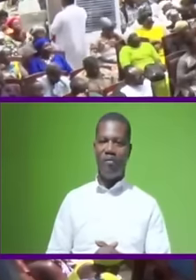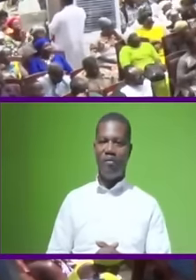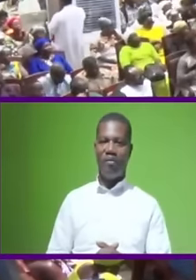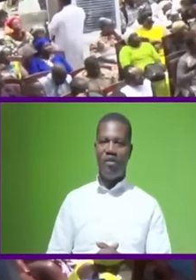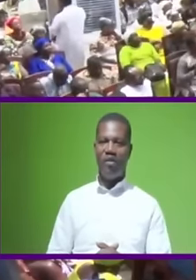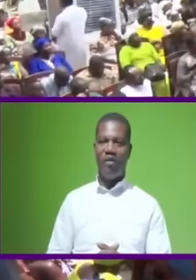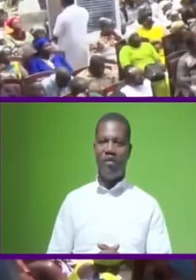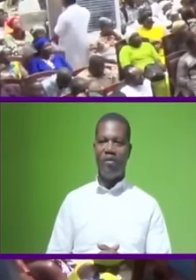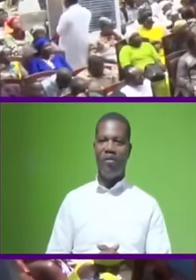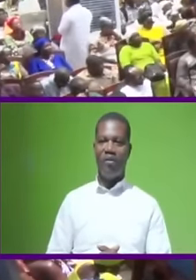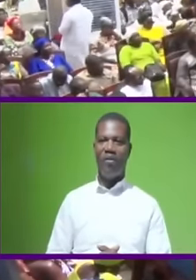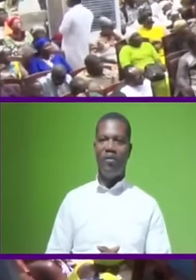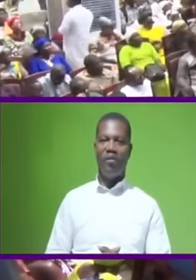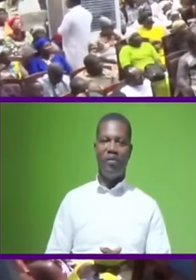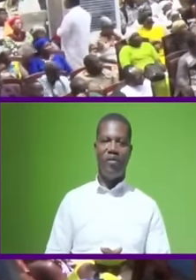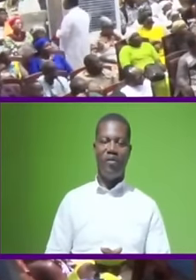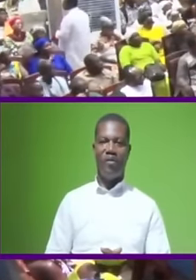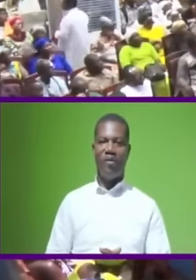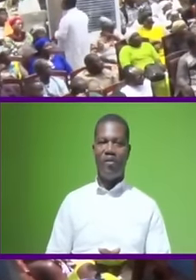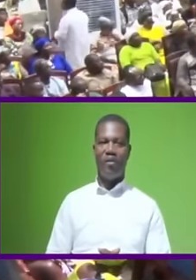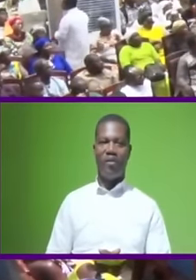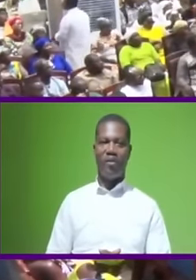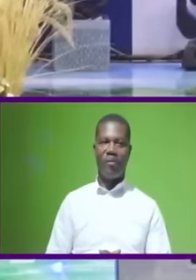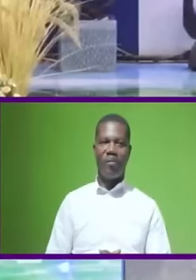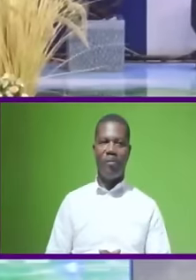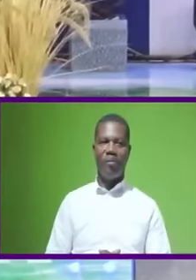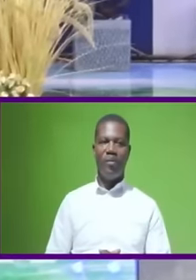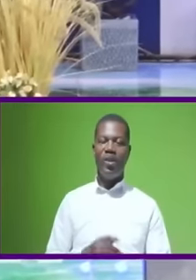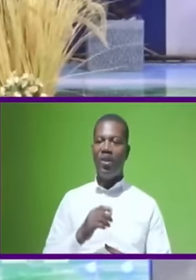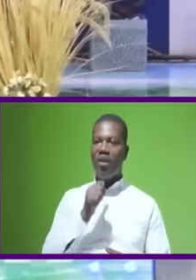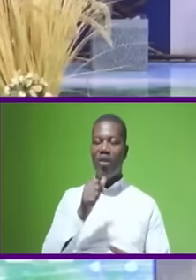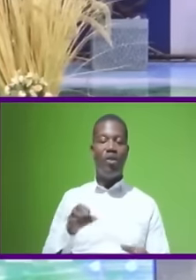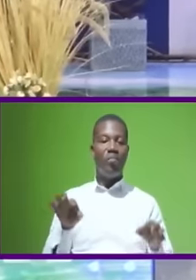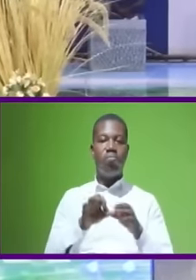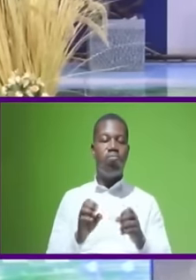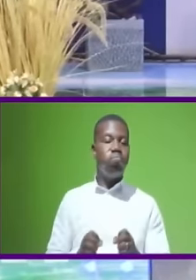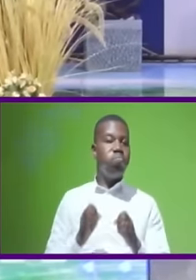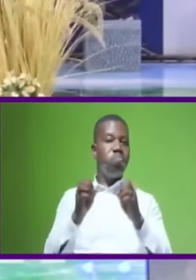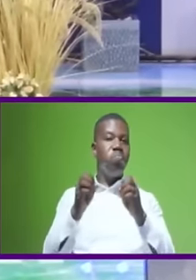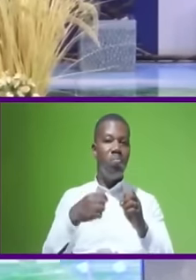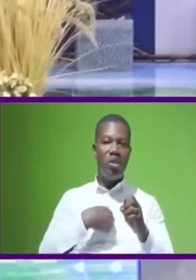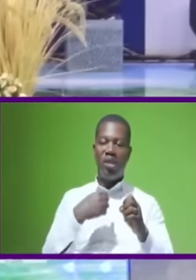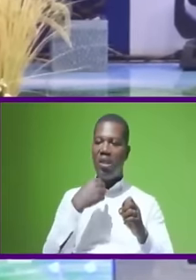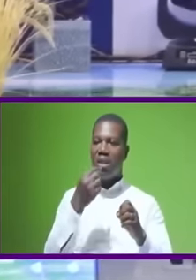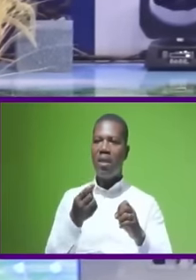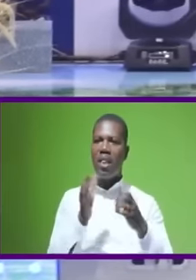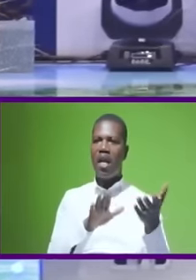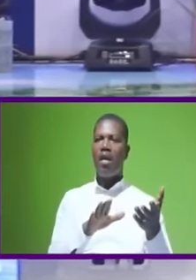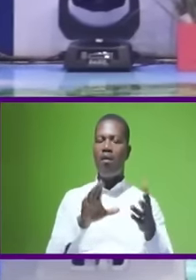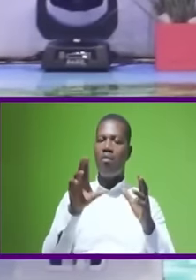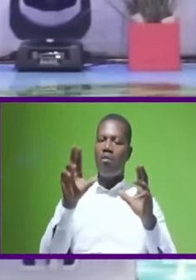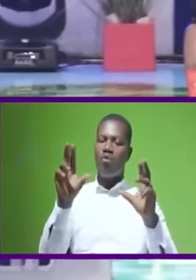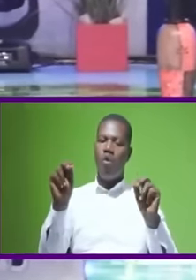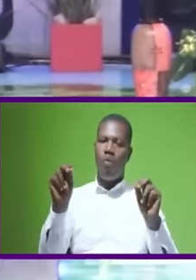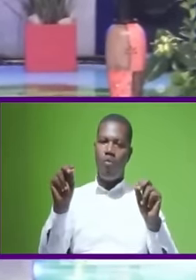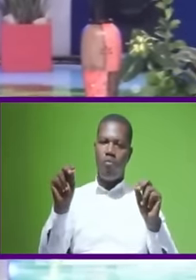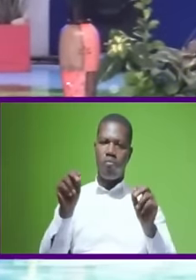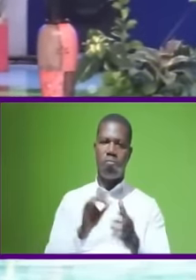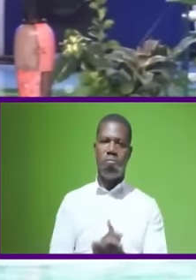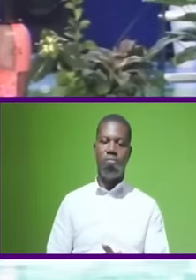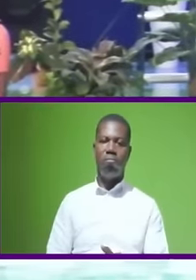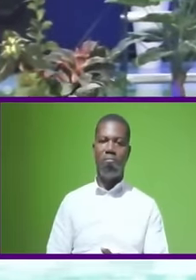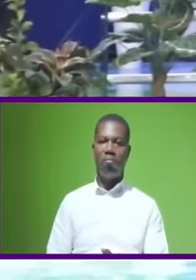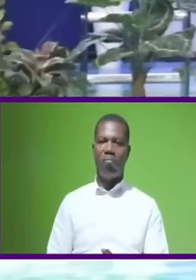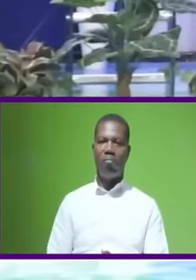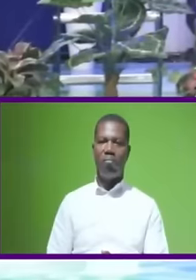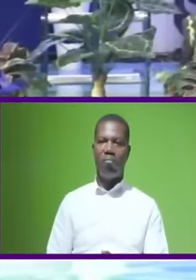And nothing I need say. Precope said meu no. So that is why it shouldn't